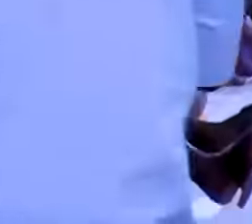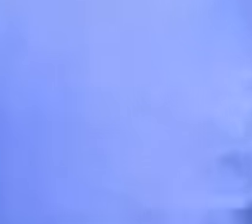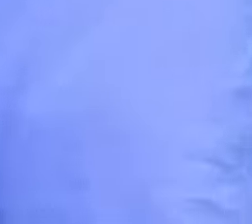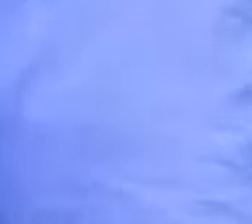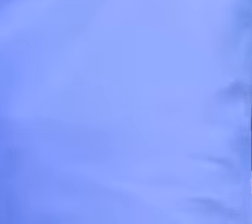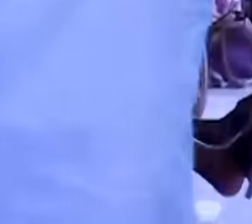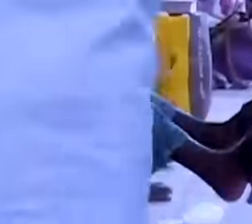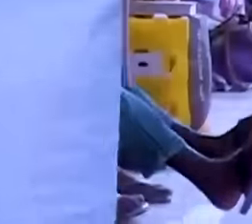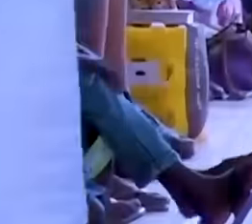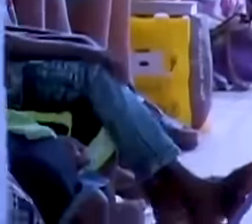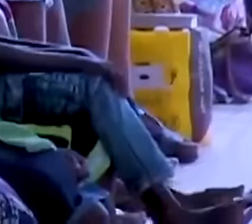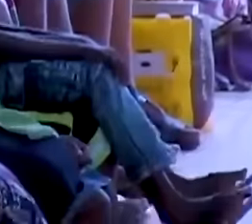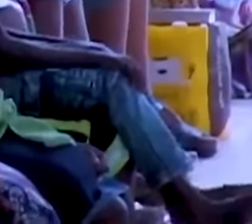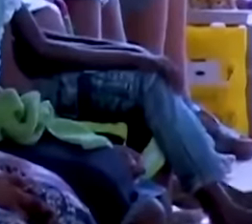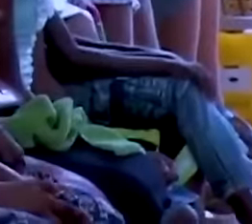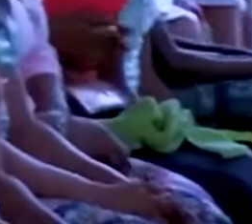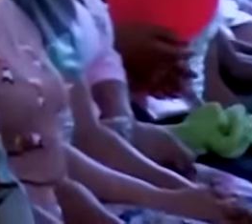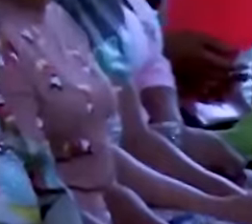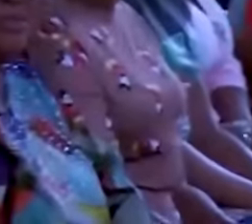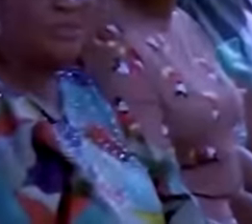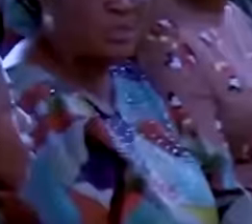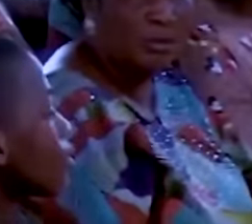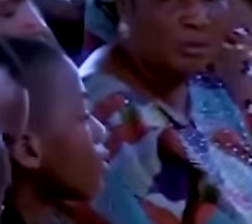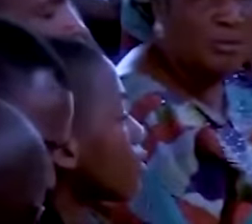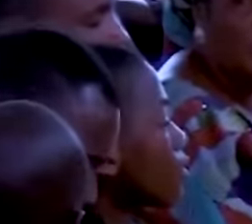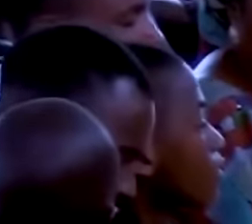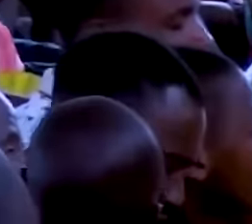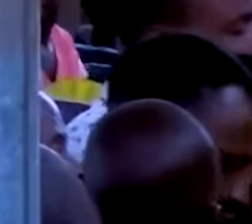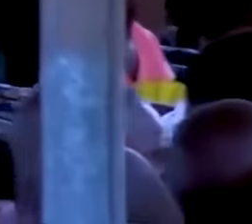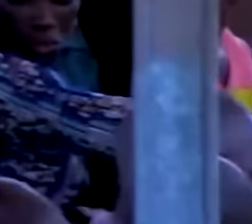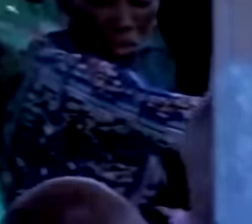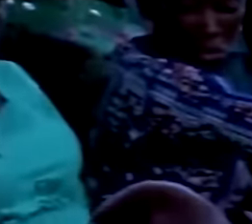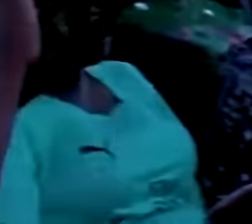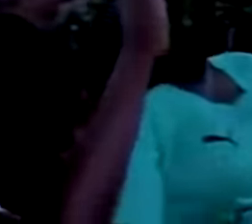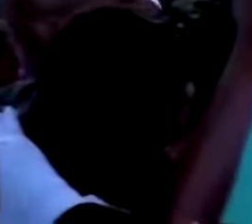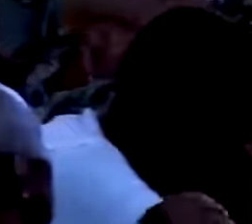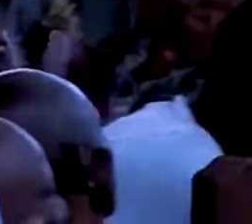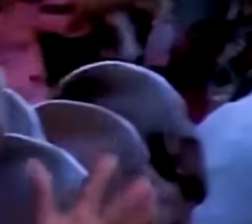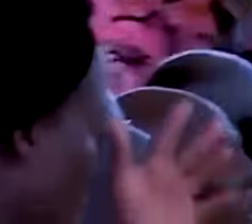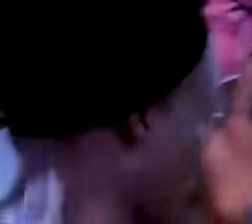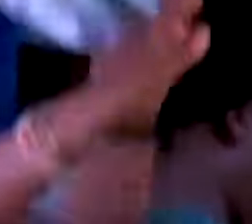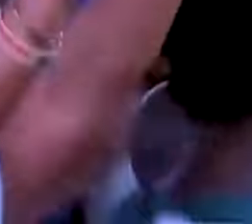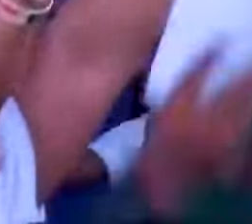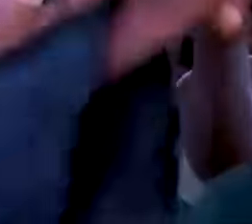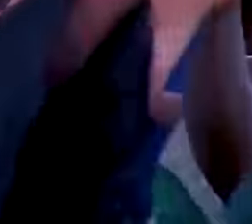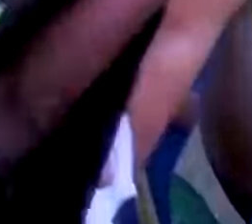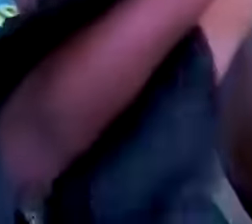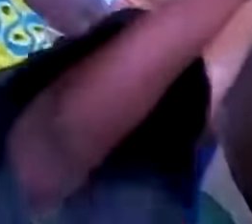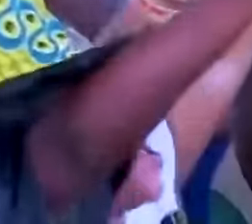because you got it. I got any time. You got a new name. What about the